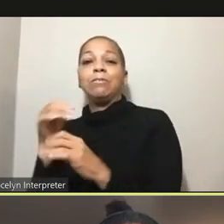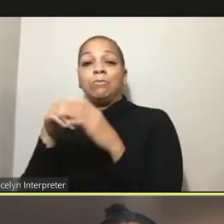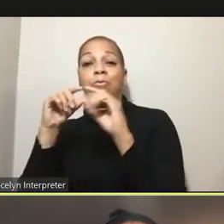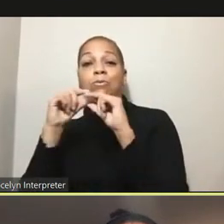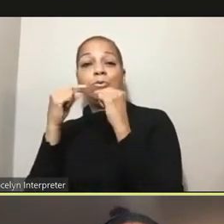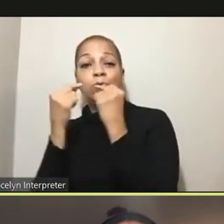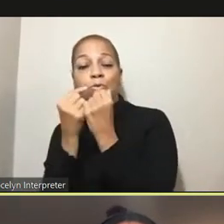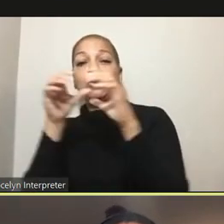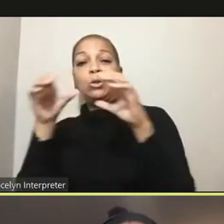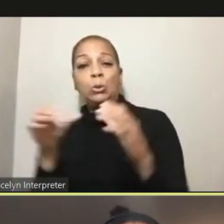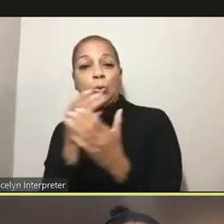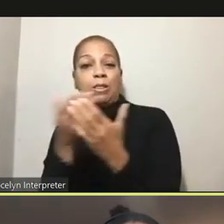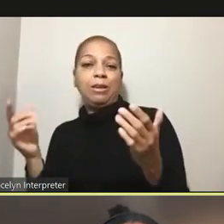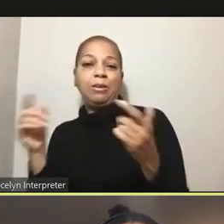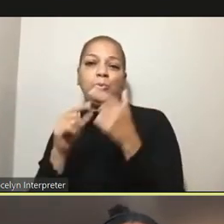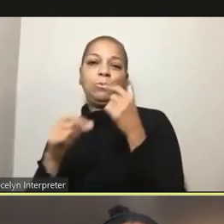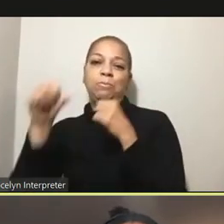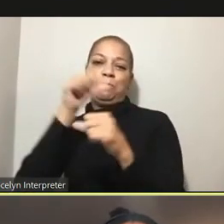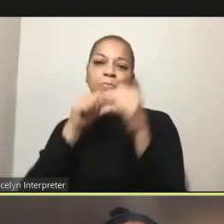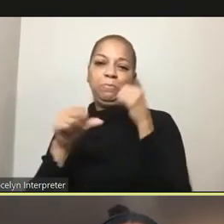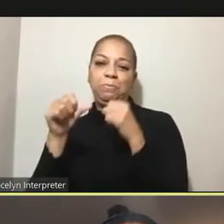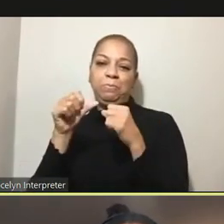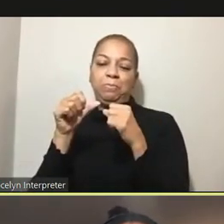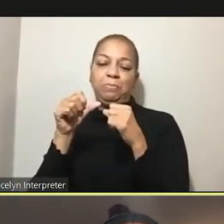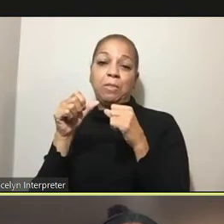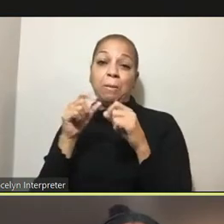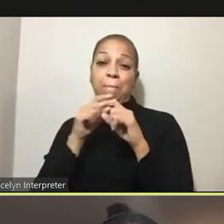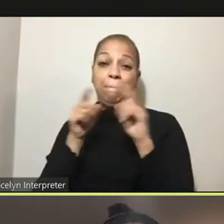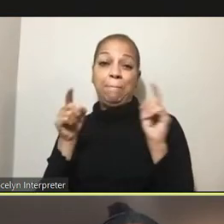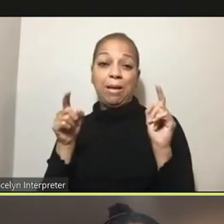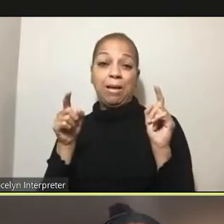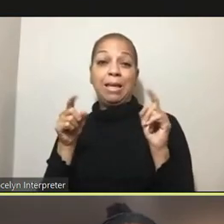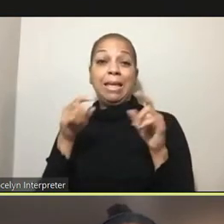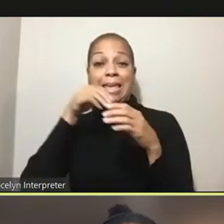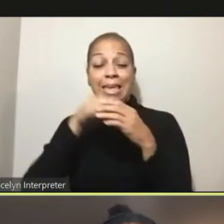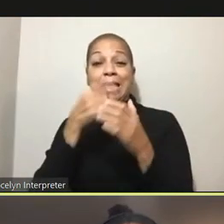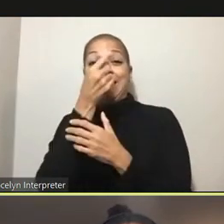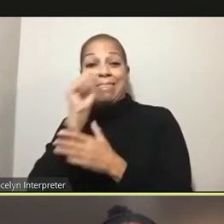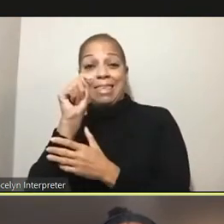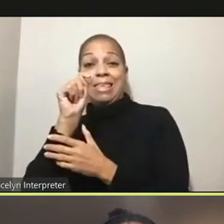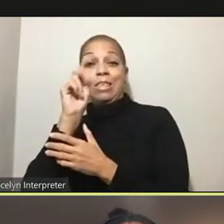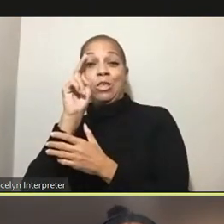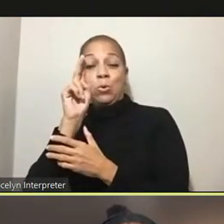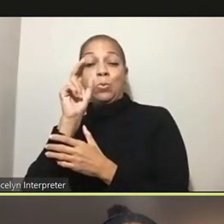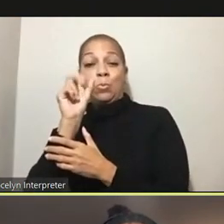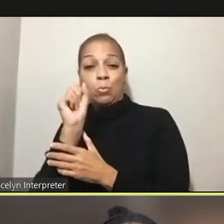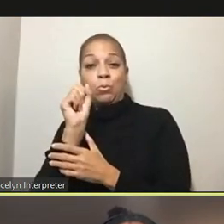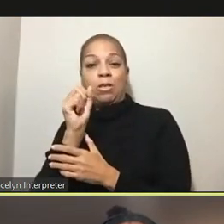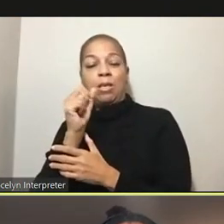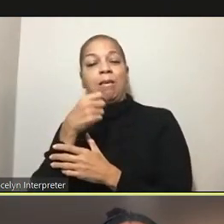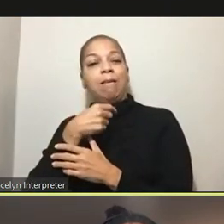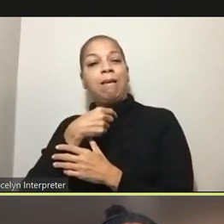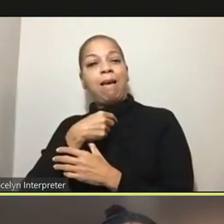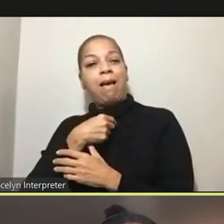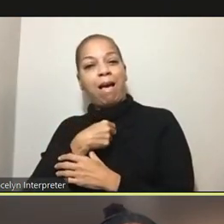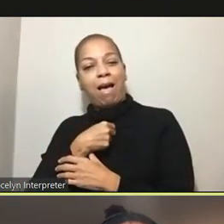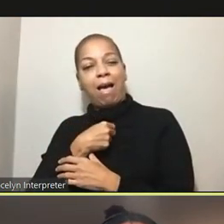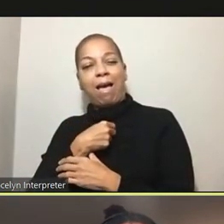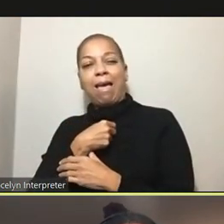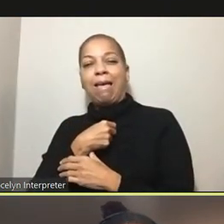do things to each other. But in the United States, I actually